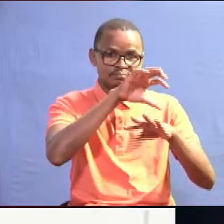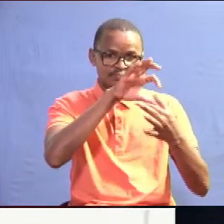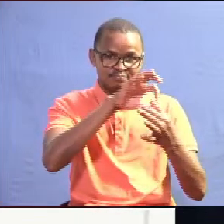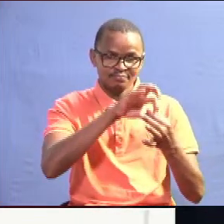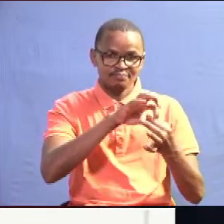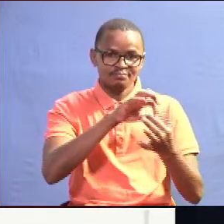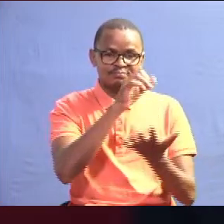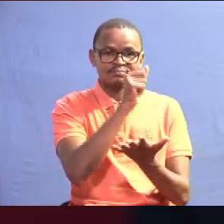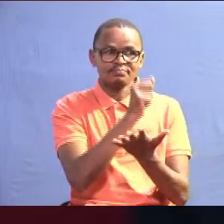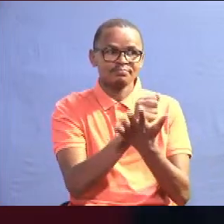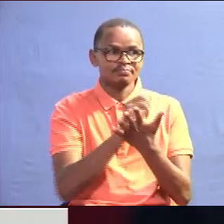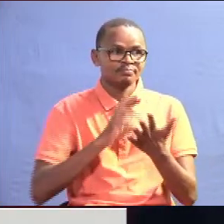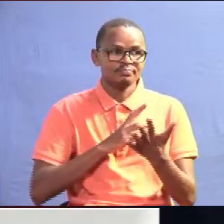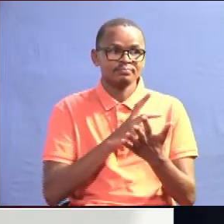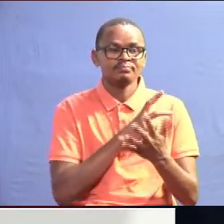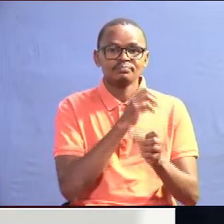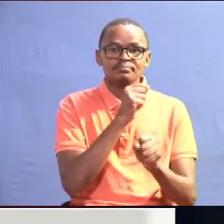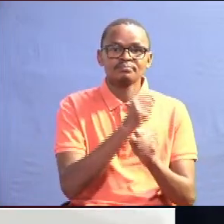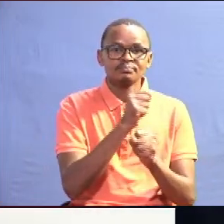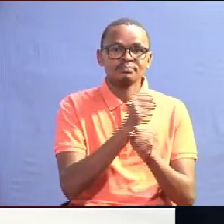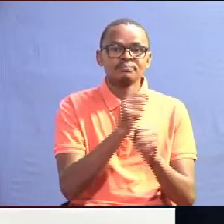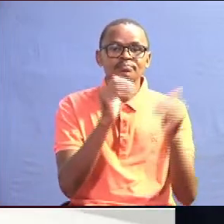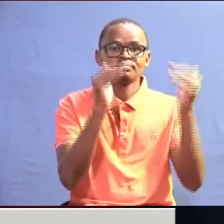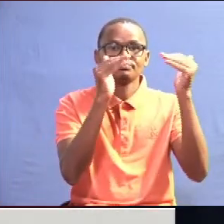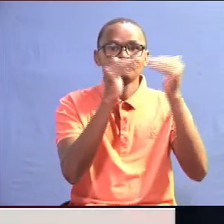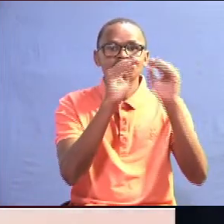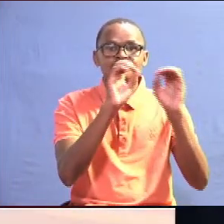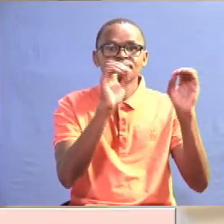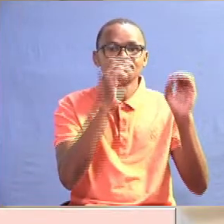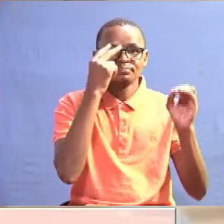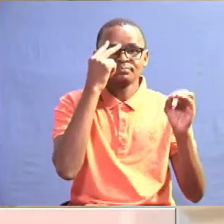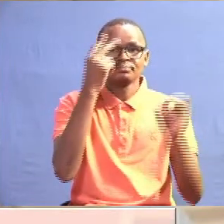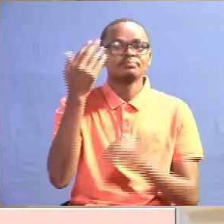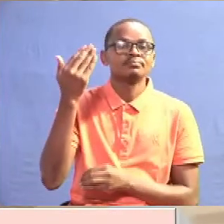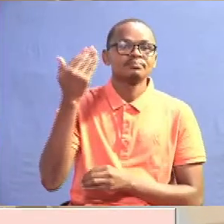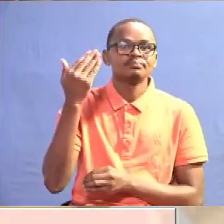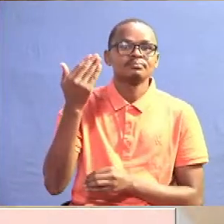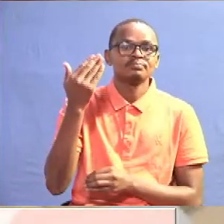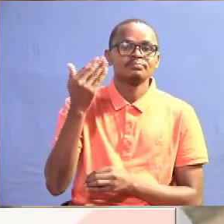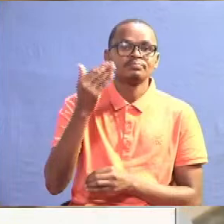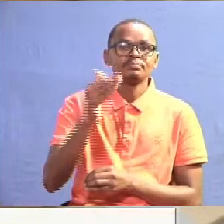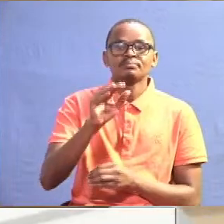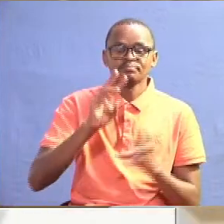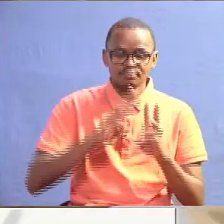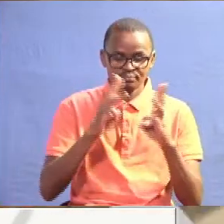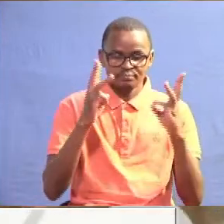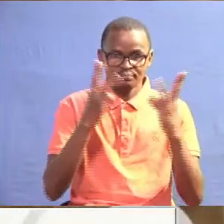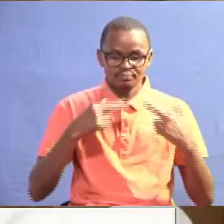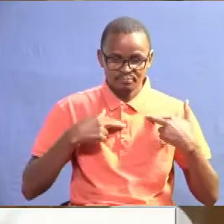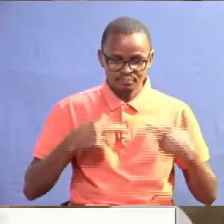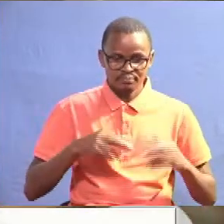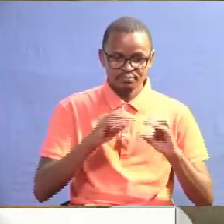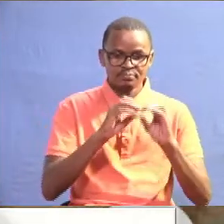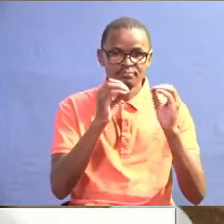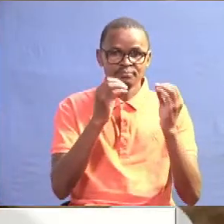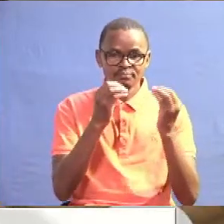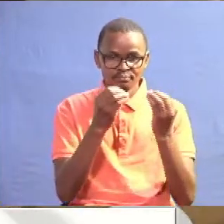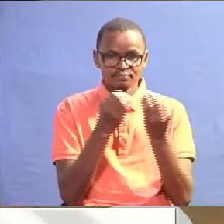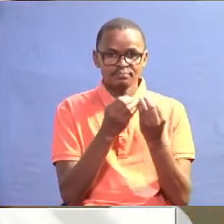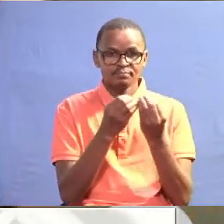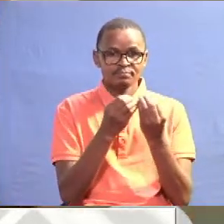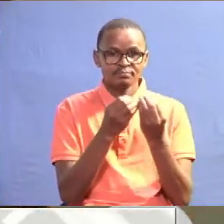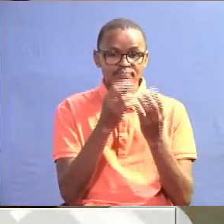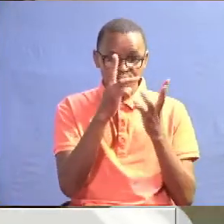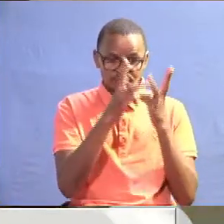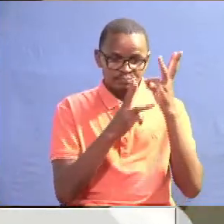to do. We will do it at a level that nobody's ever seen before. The World Health Organization has expressed regret over U.S.